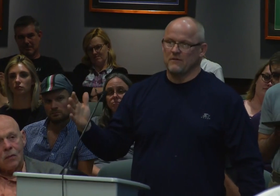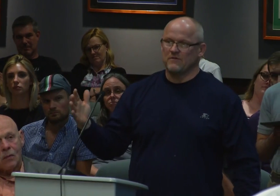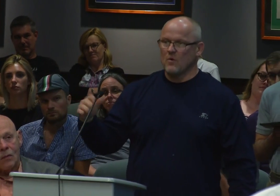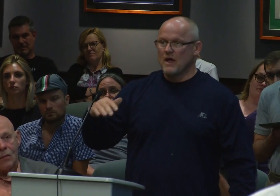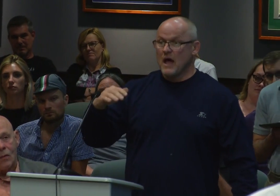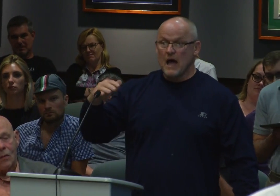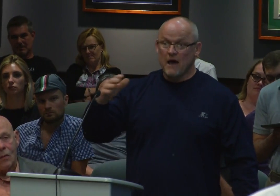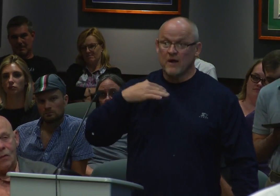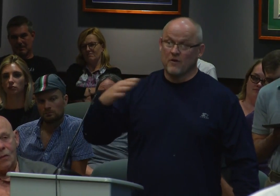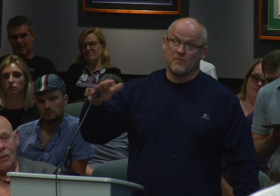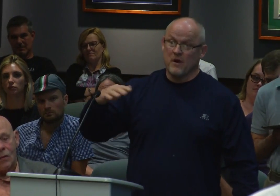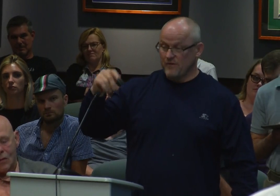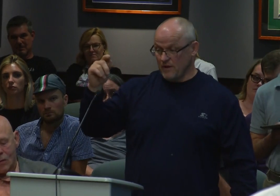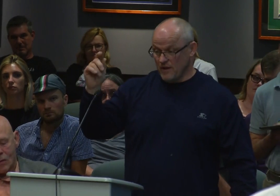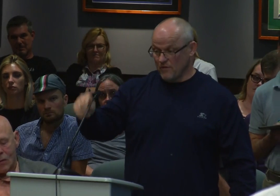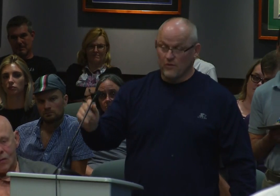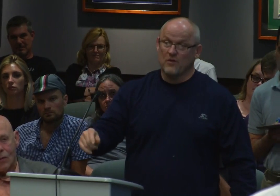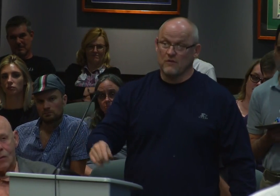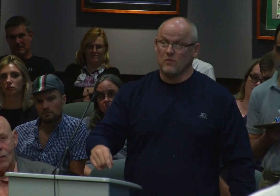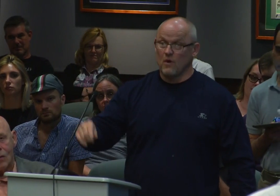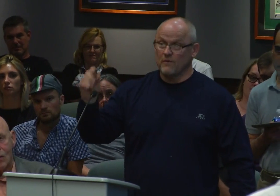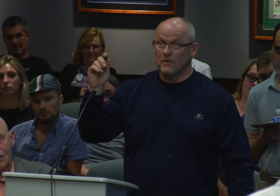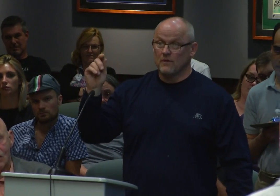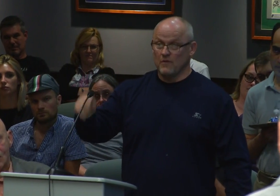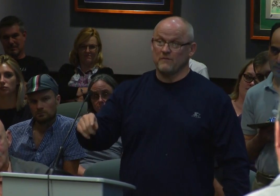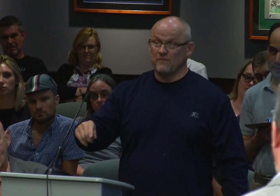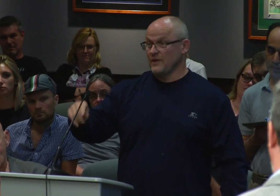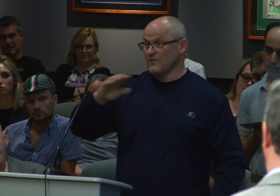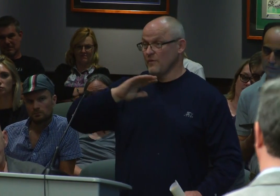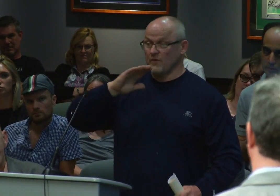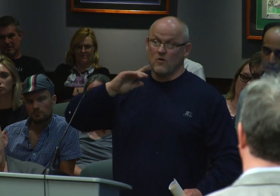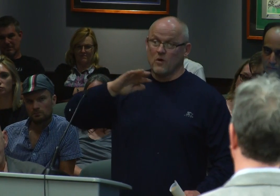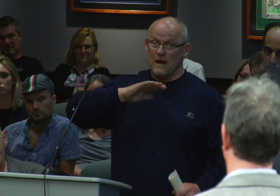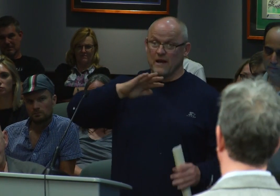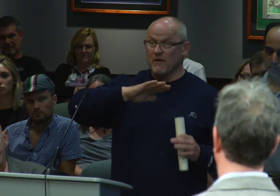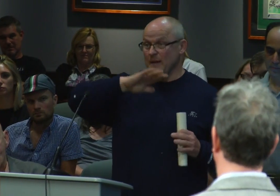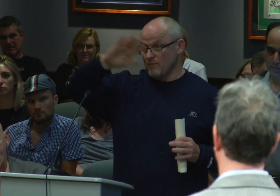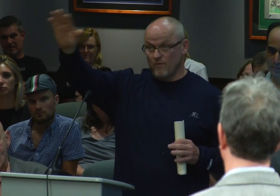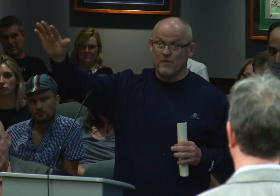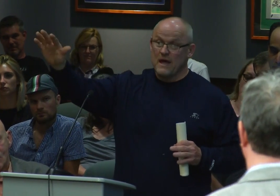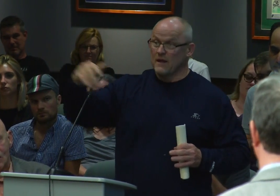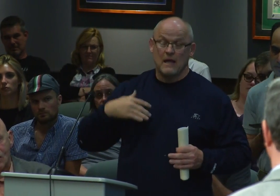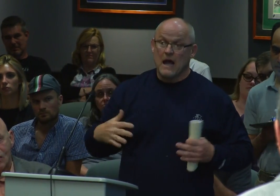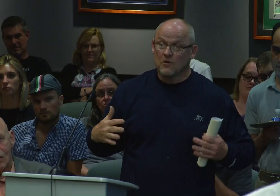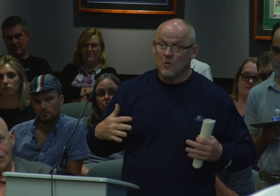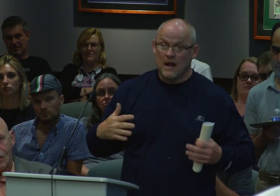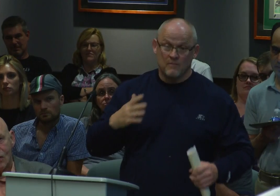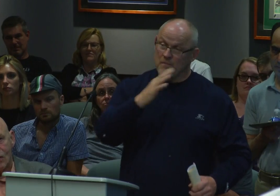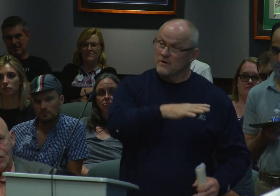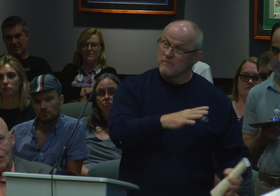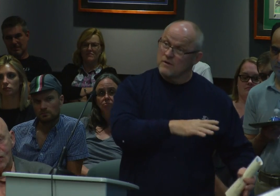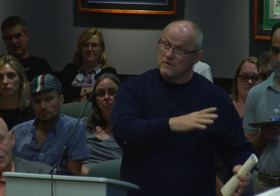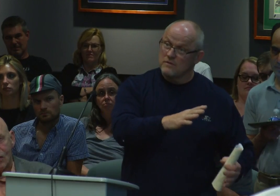that. So I've never experienced it until 2012, 2015. So if there's talk about it ever happening before that, I don't know about